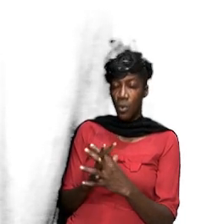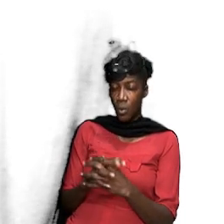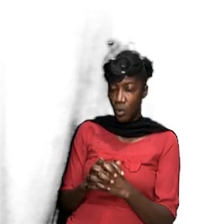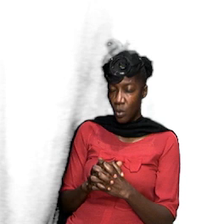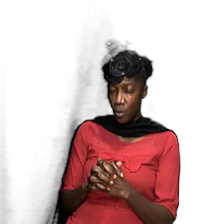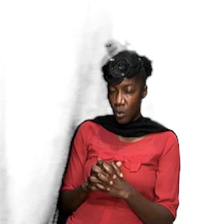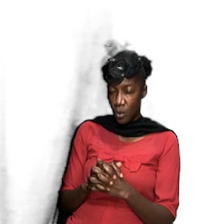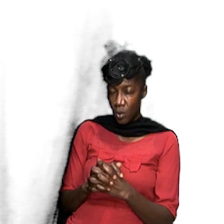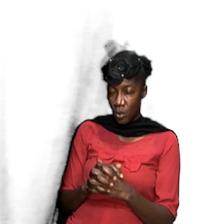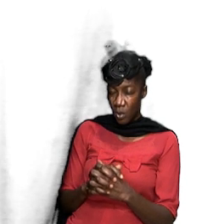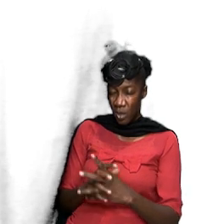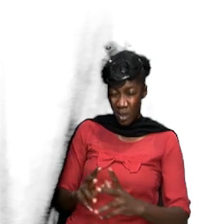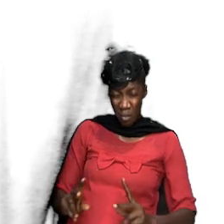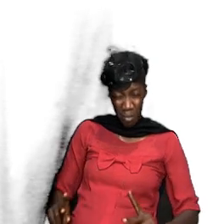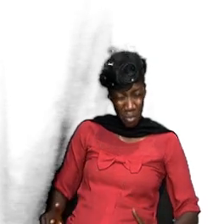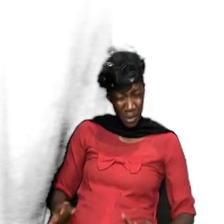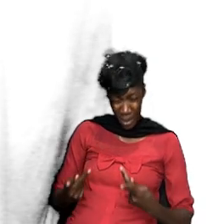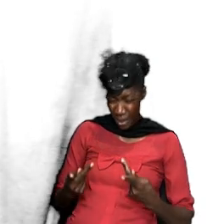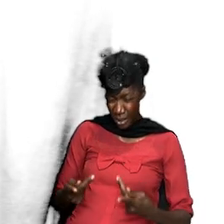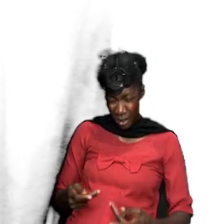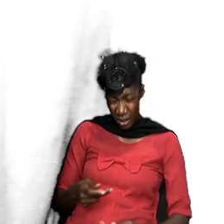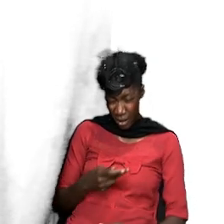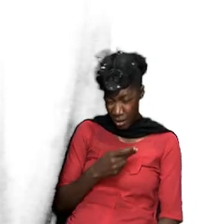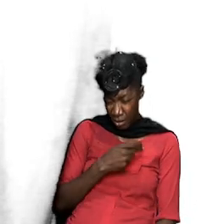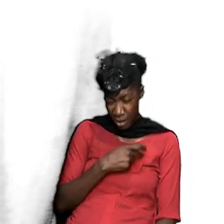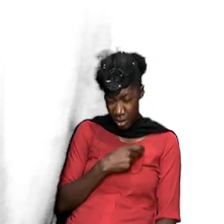It pains my heart